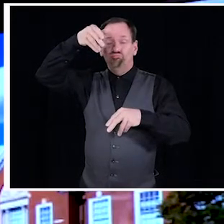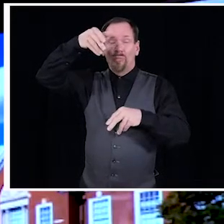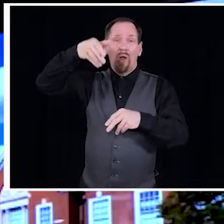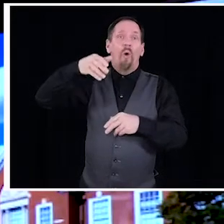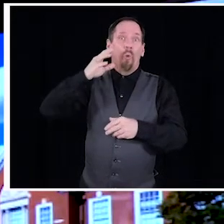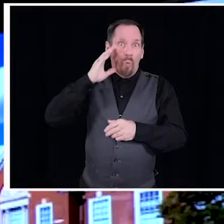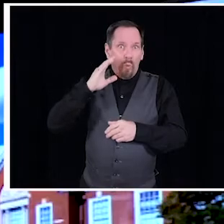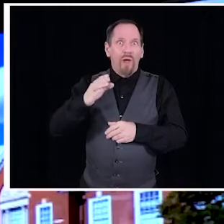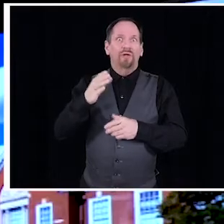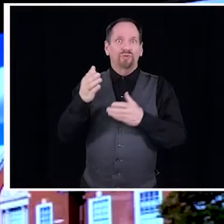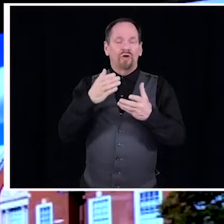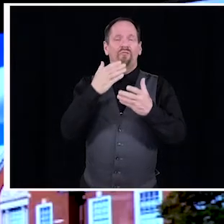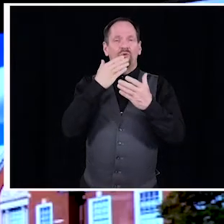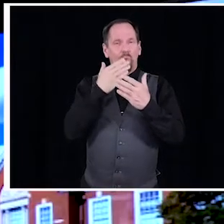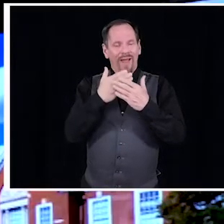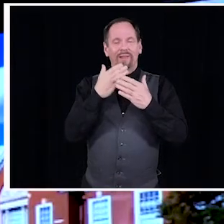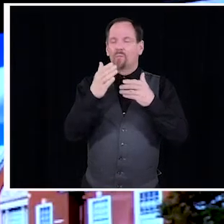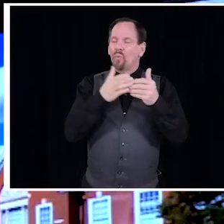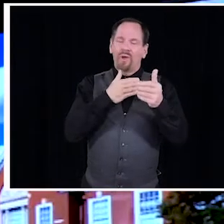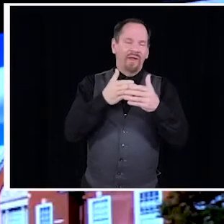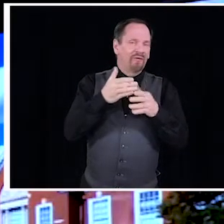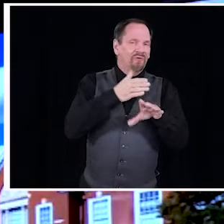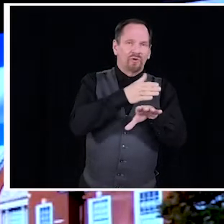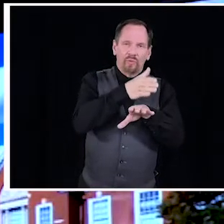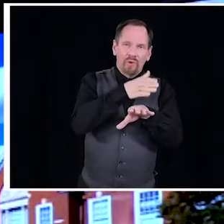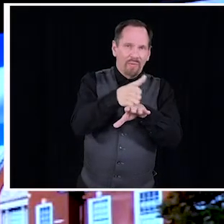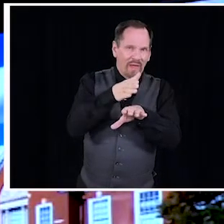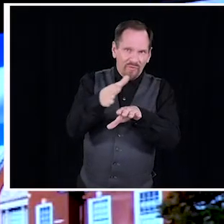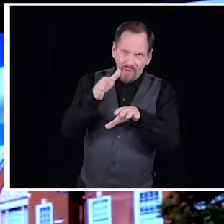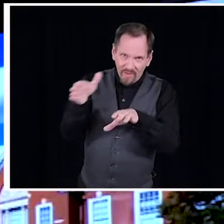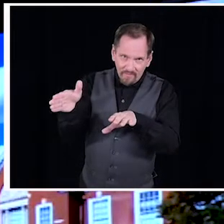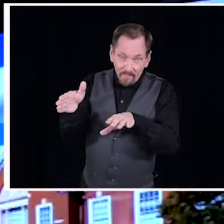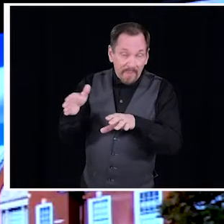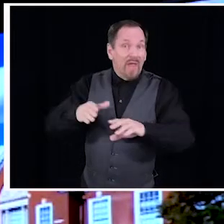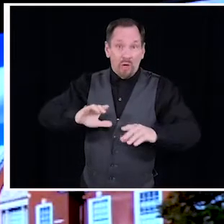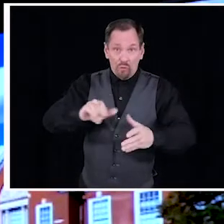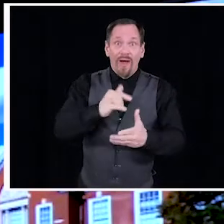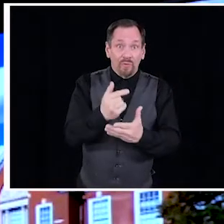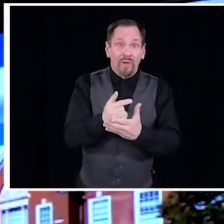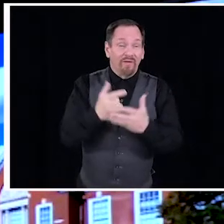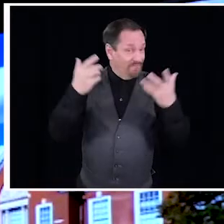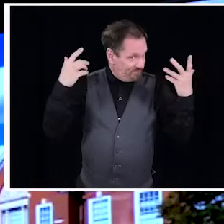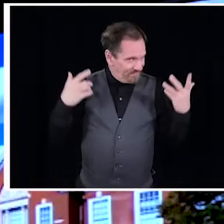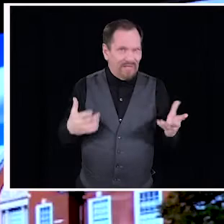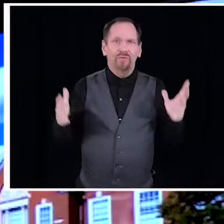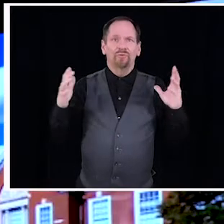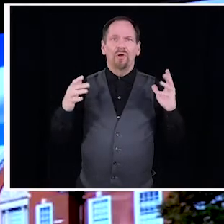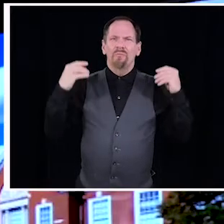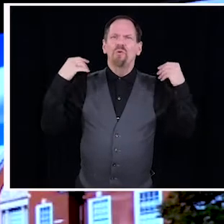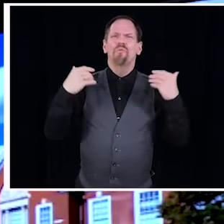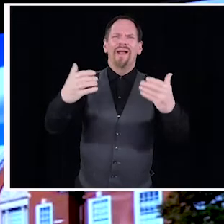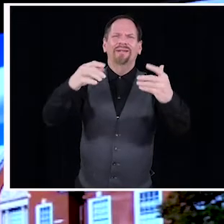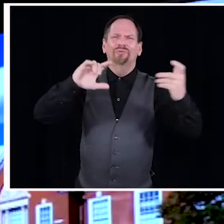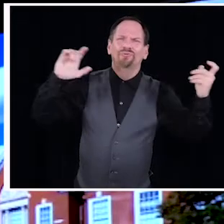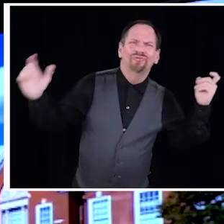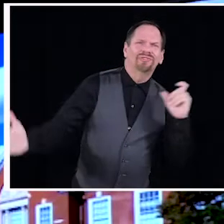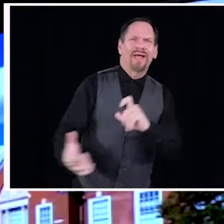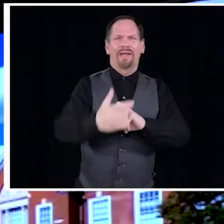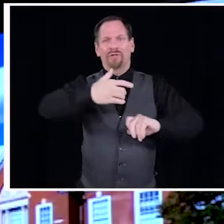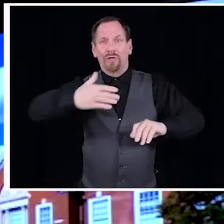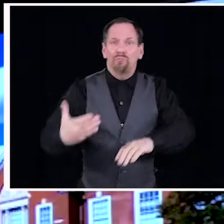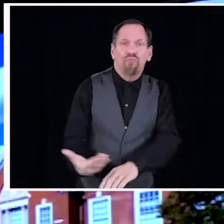way. You graduate ready to effect positive change in the world and with the ability to help shape our